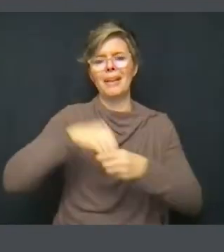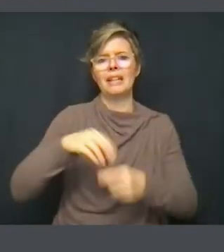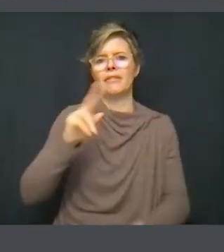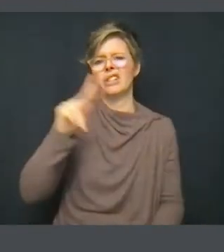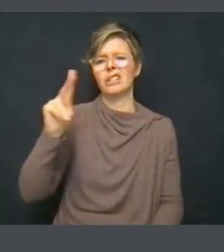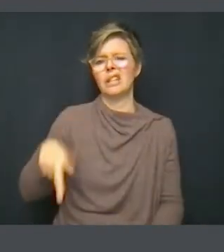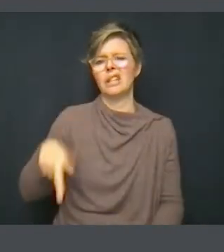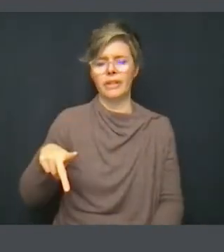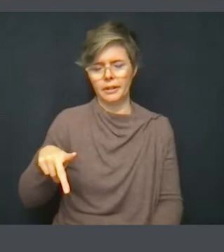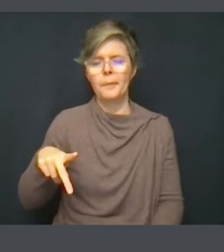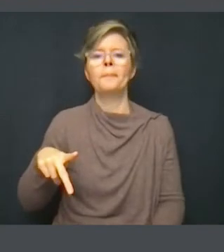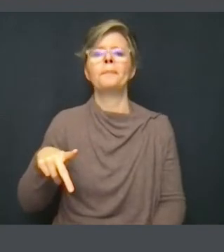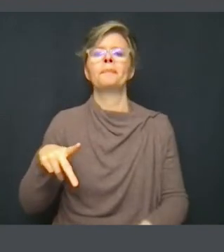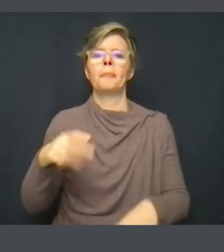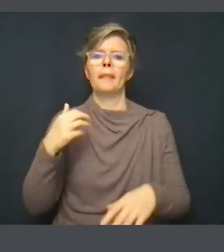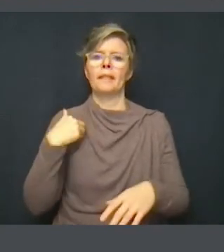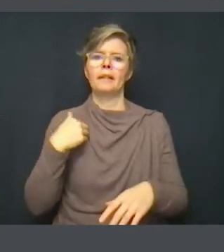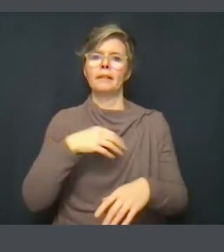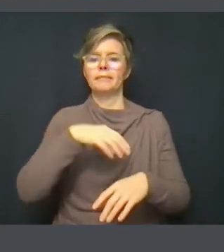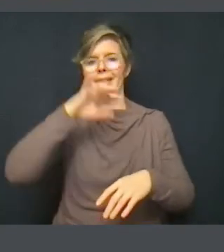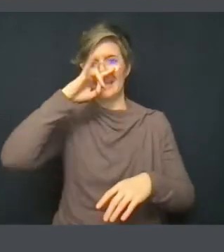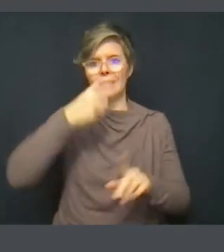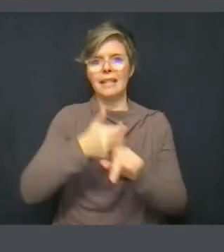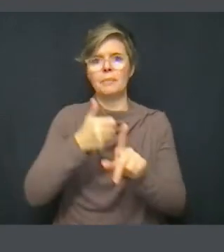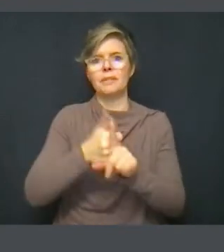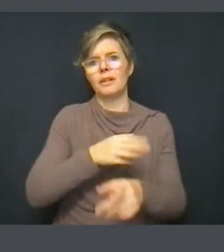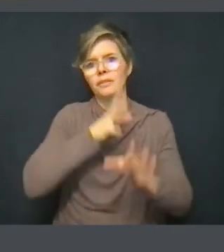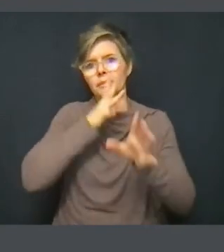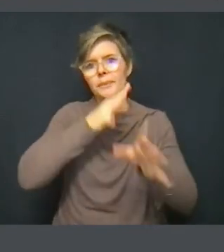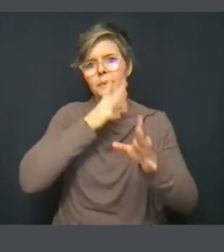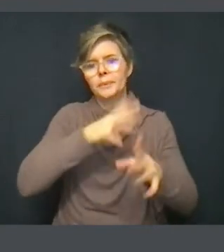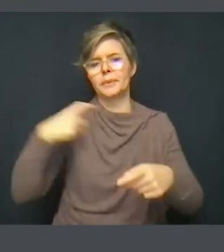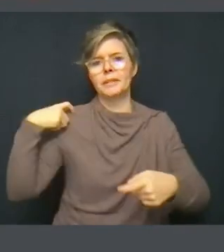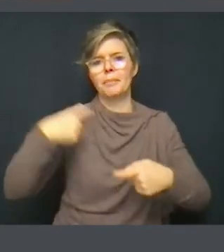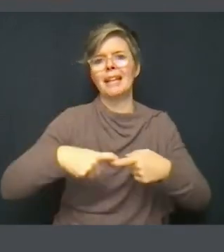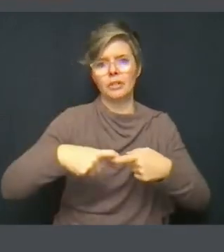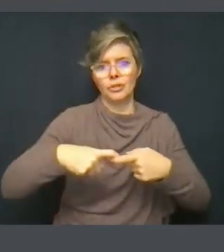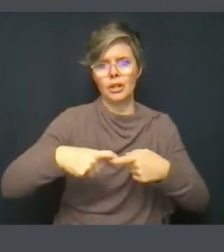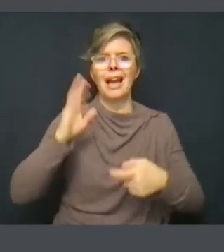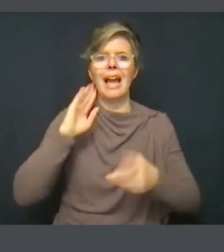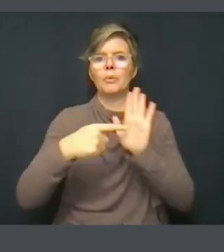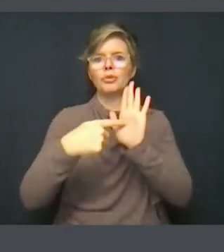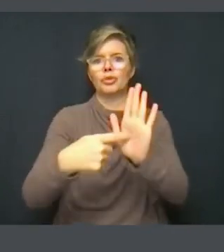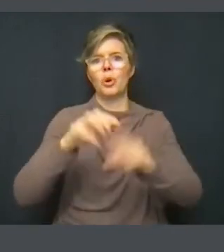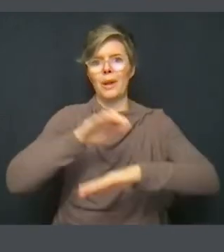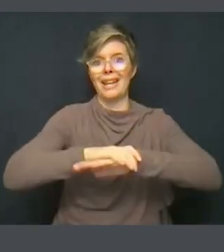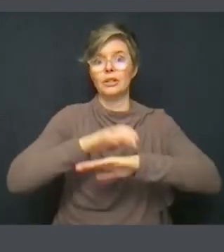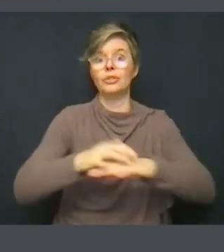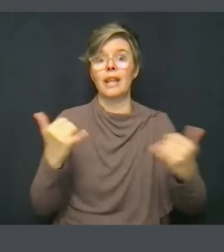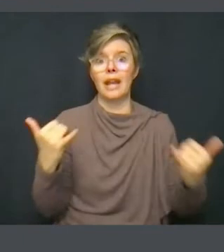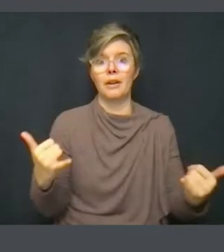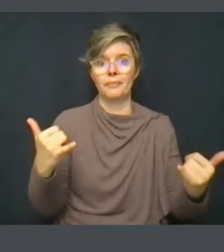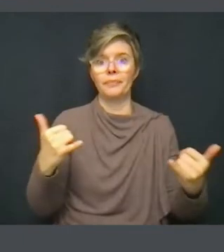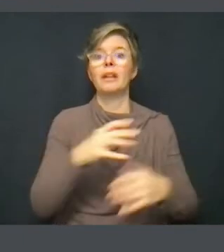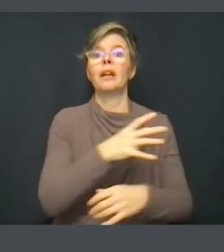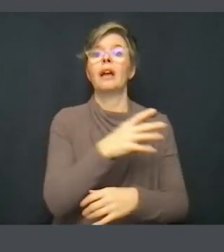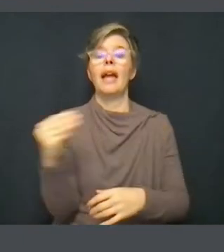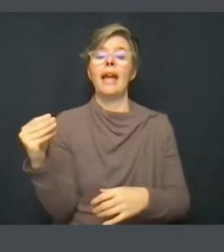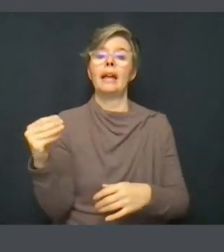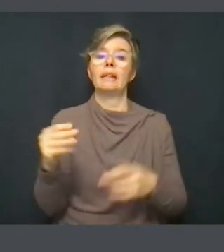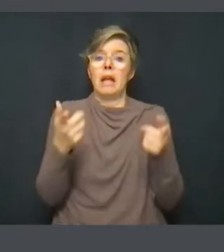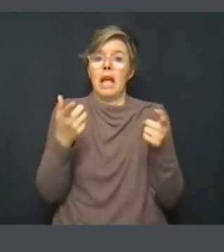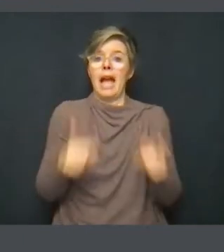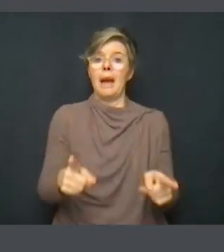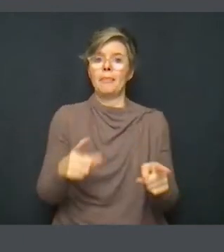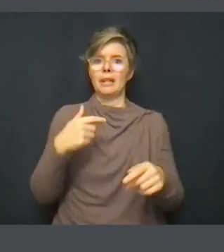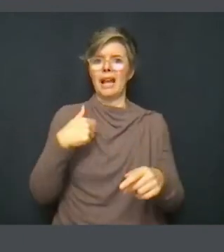This is a narrative the kid provided in Spanish, but I'm going to show it to you in English so that everyone understands it. And this happened when I was a